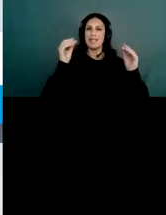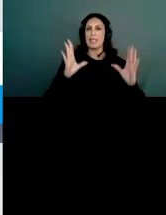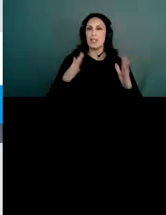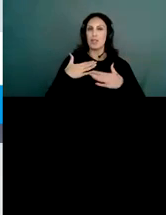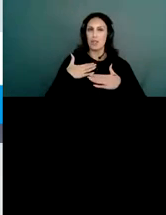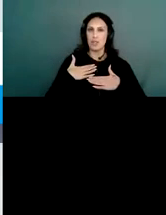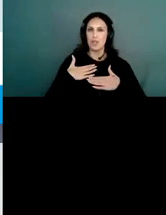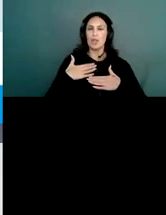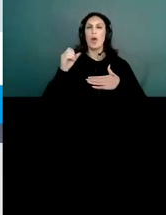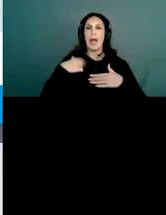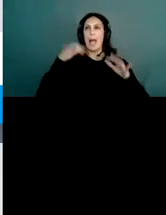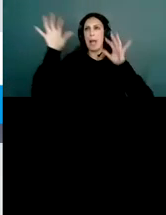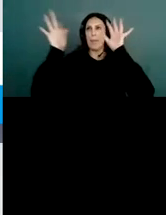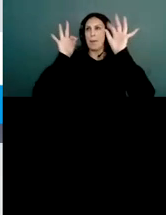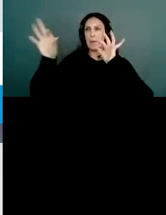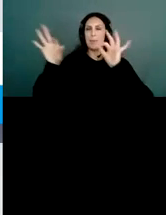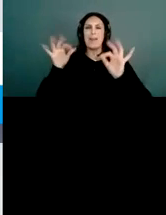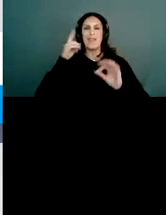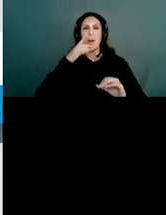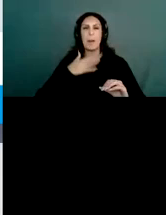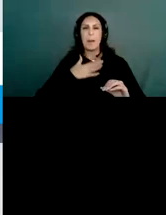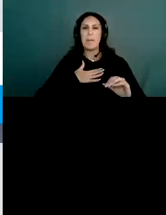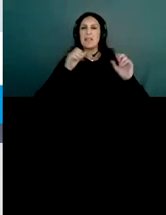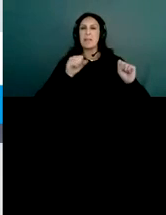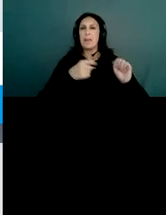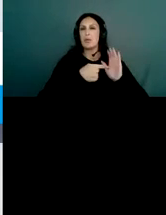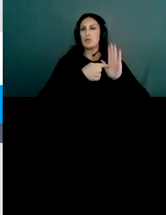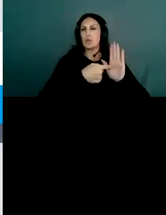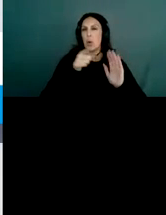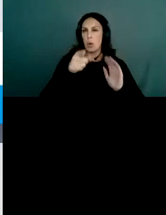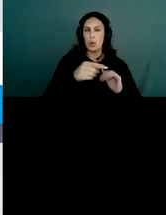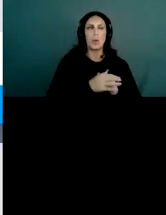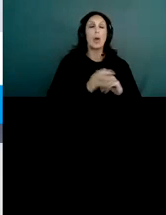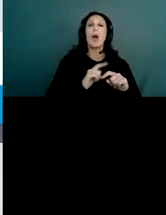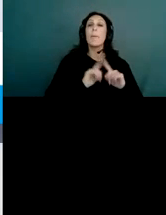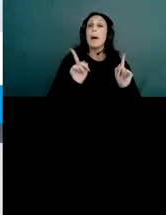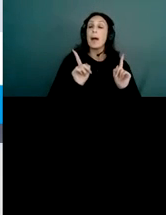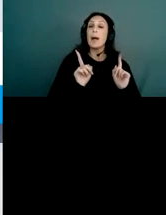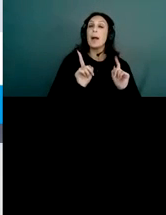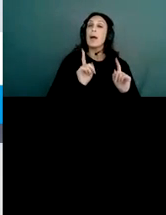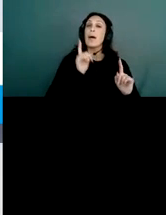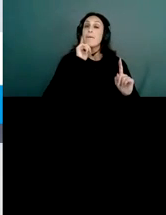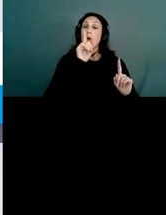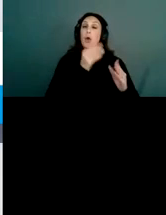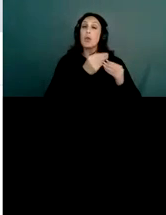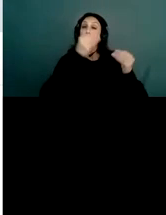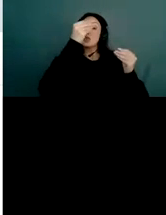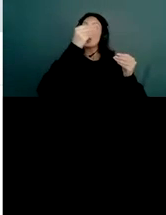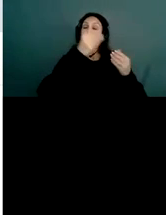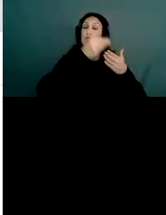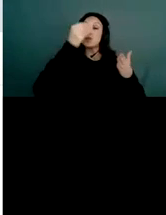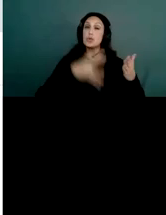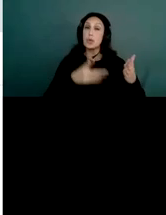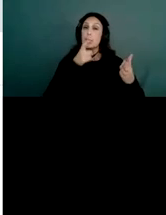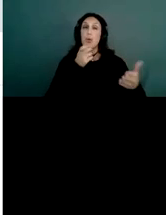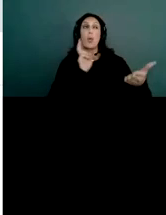everything goes straight to the student as soon as they log in based on their auto placement, and also based on their activity from